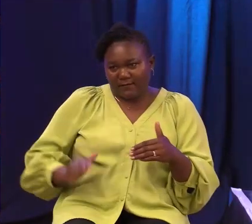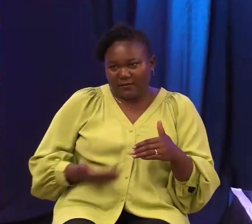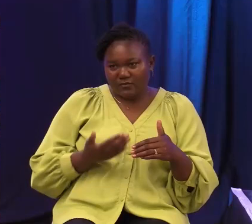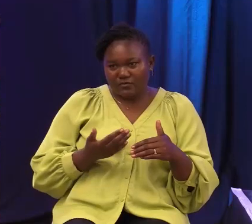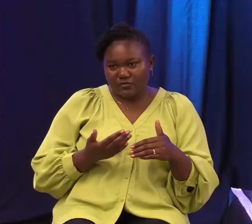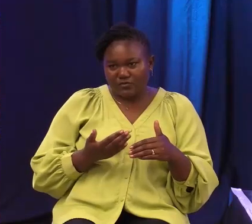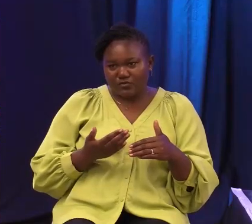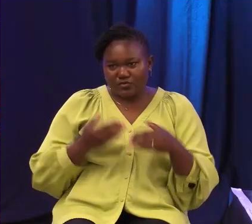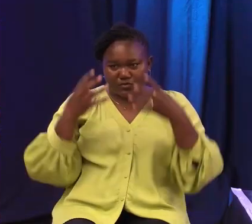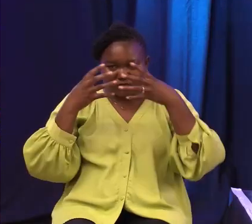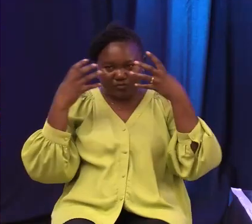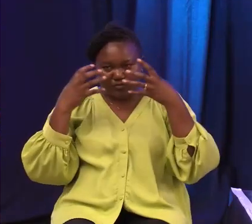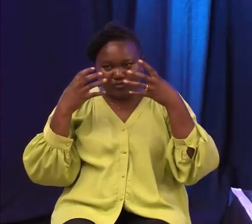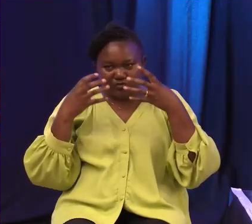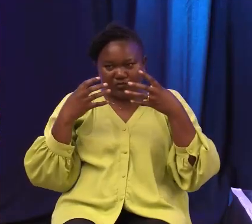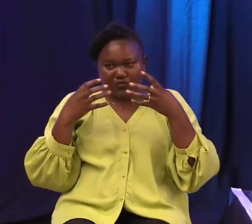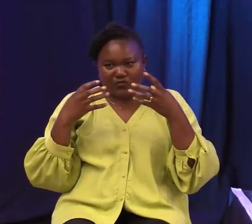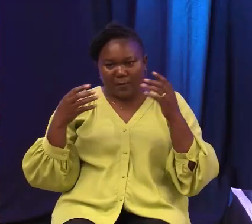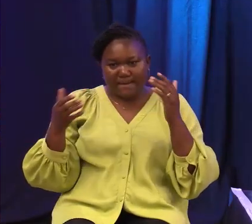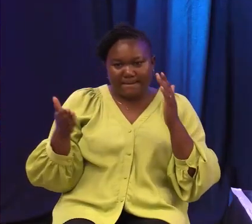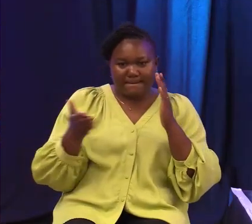the Ombudsman for the closing remarks.